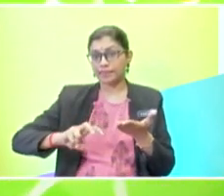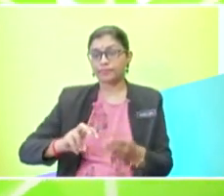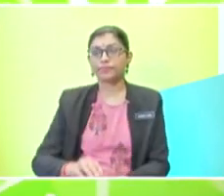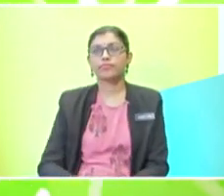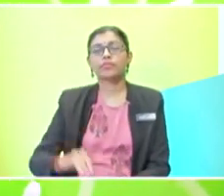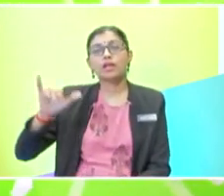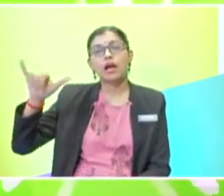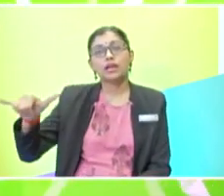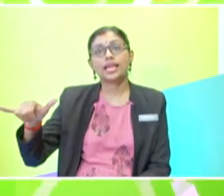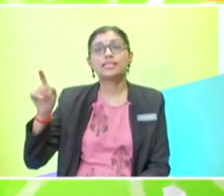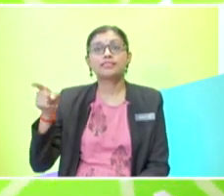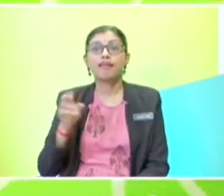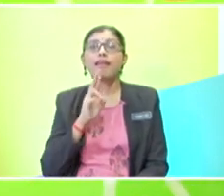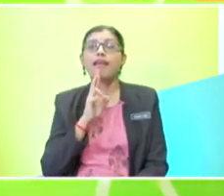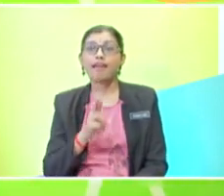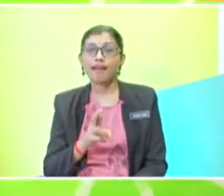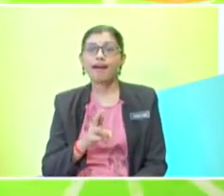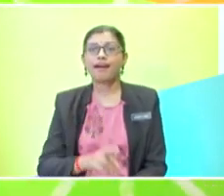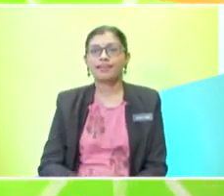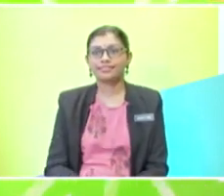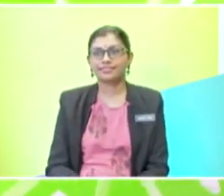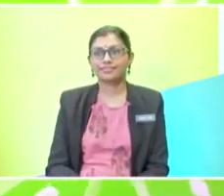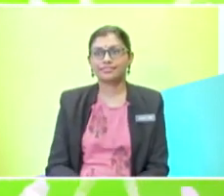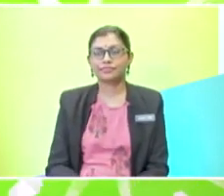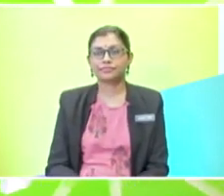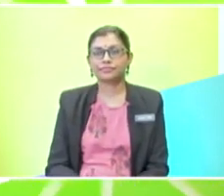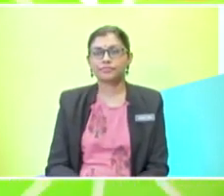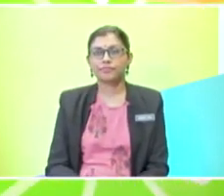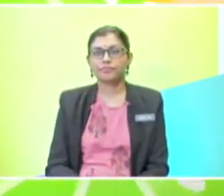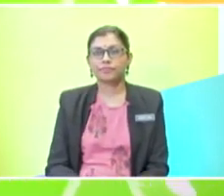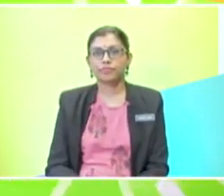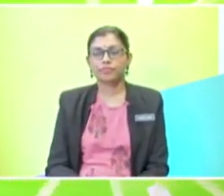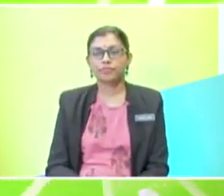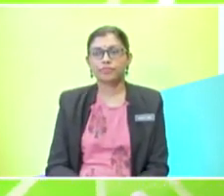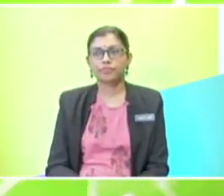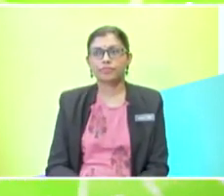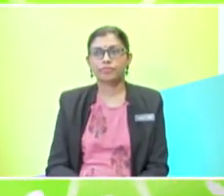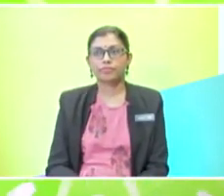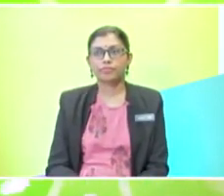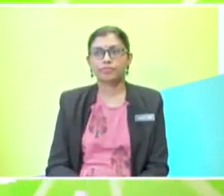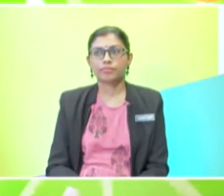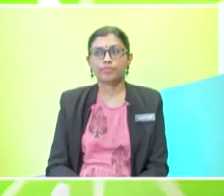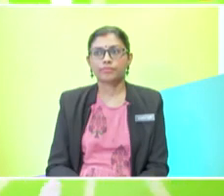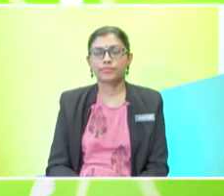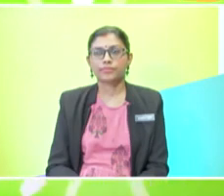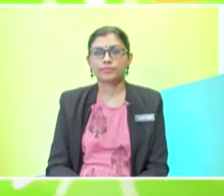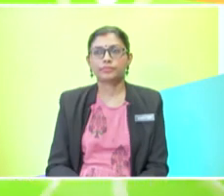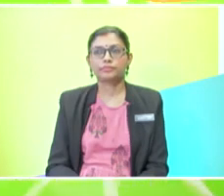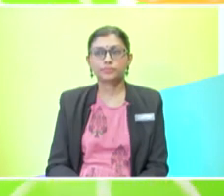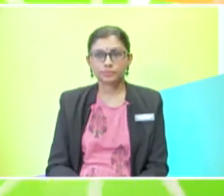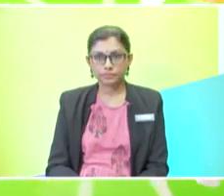Yes, there are. Yes, there are. Okay, good. Well done. Iman.